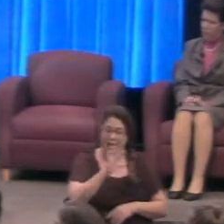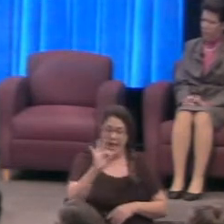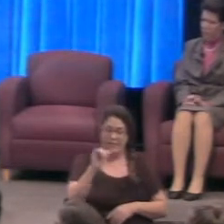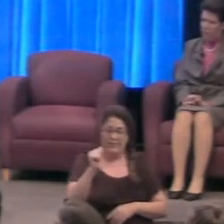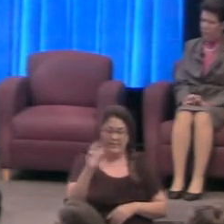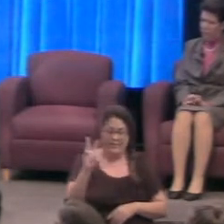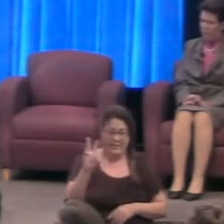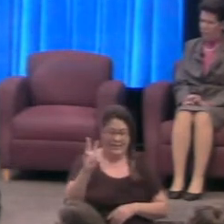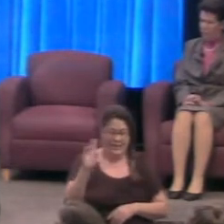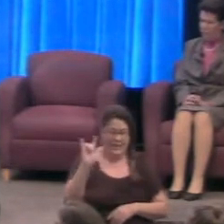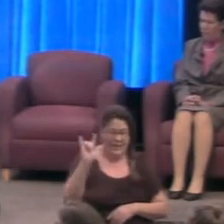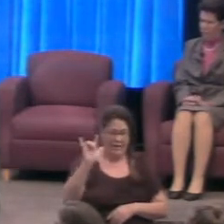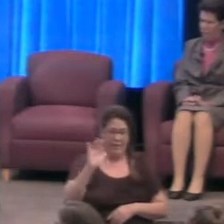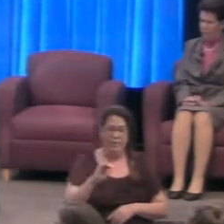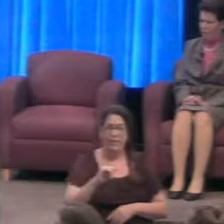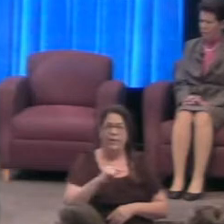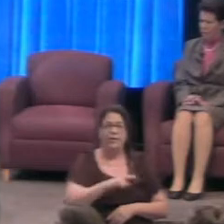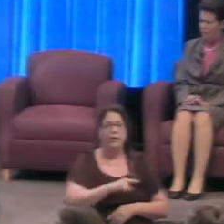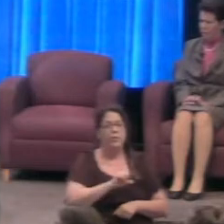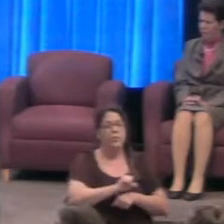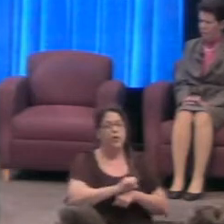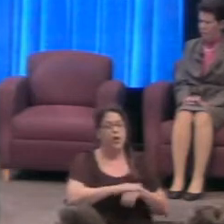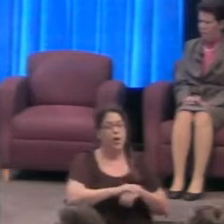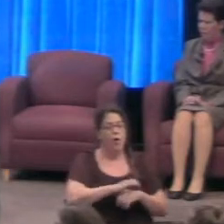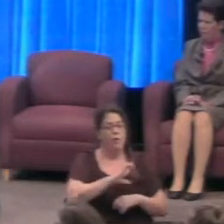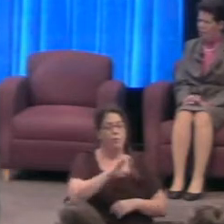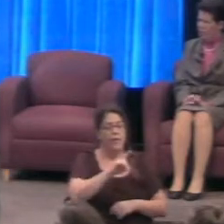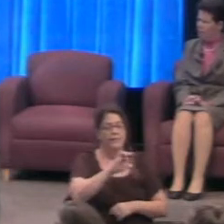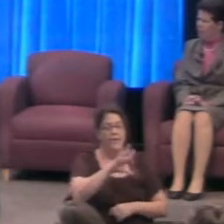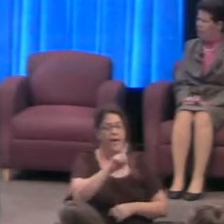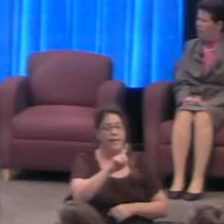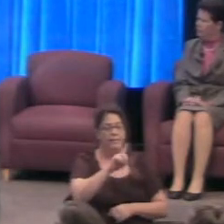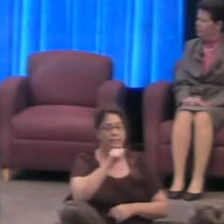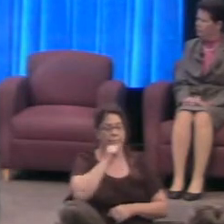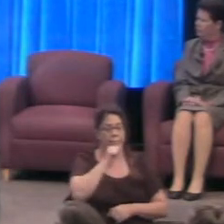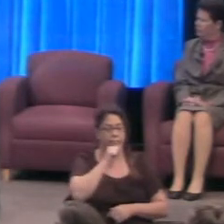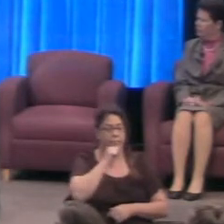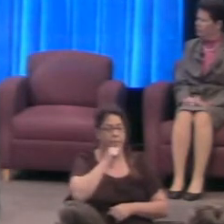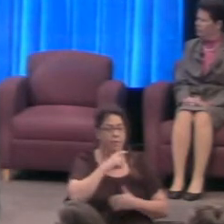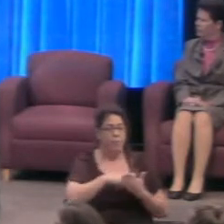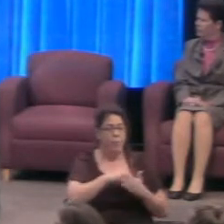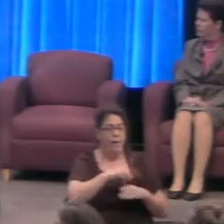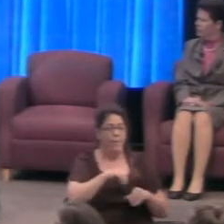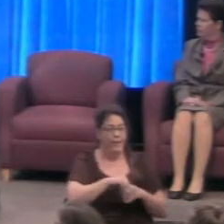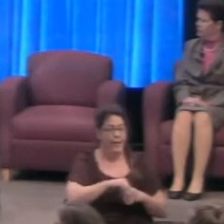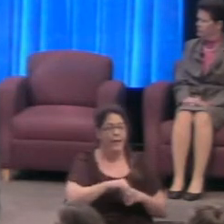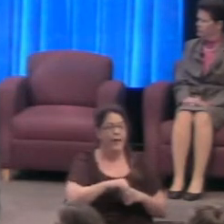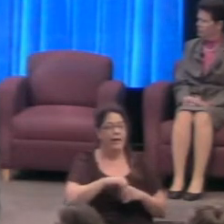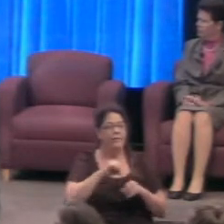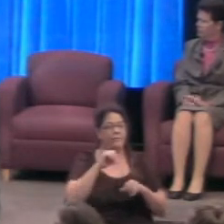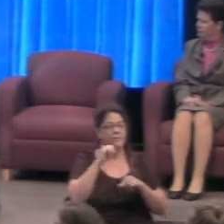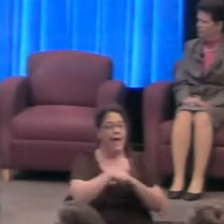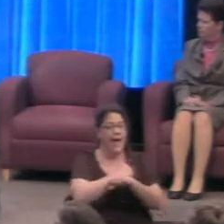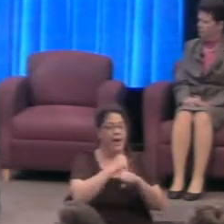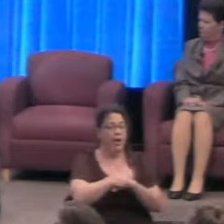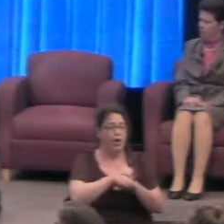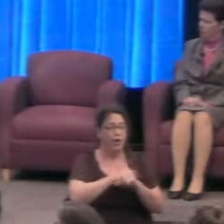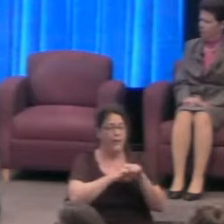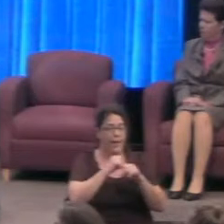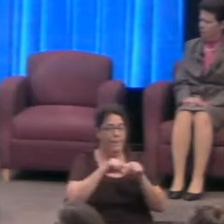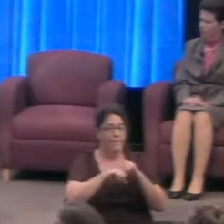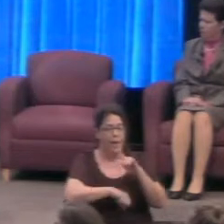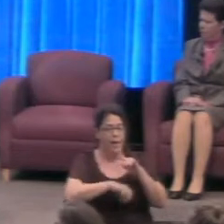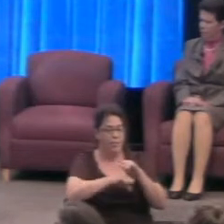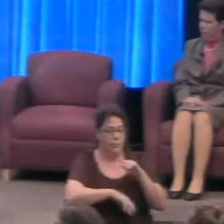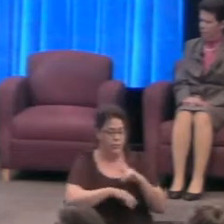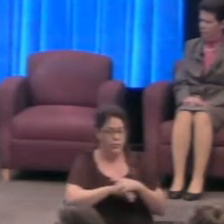F-16, Janet worked on classified programs within fighters and bombers. And while I can't say much about that